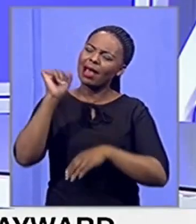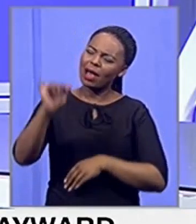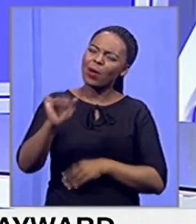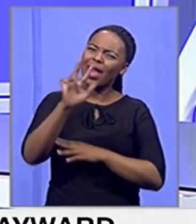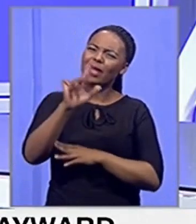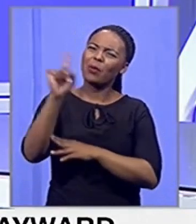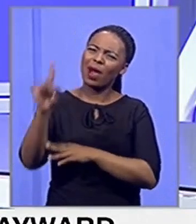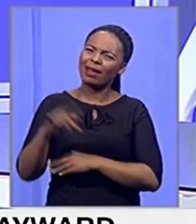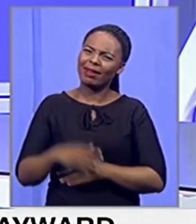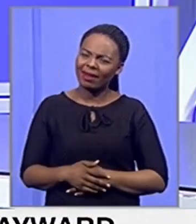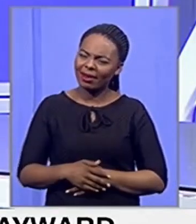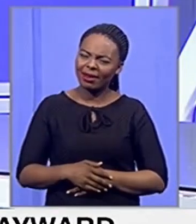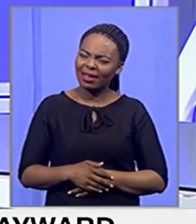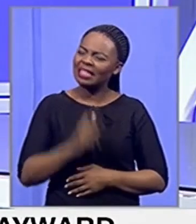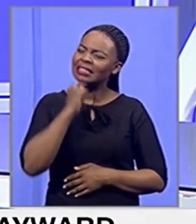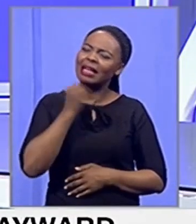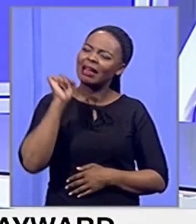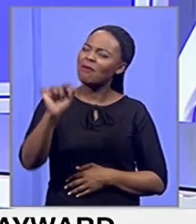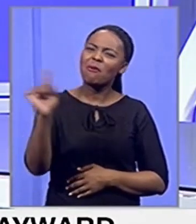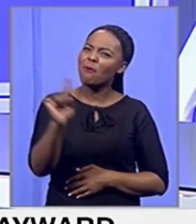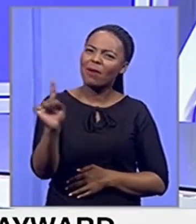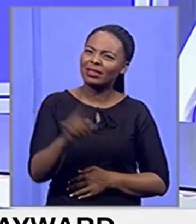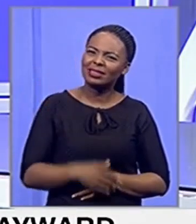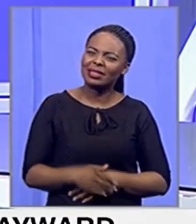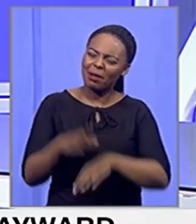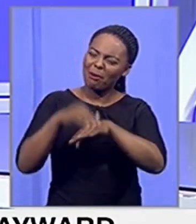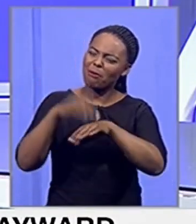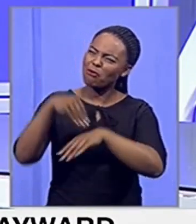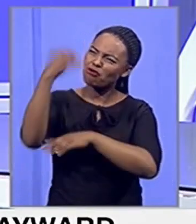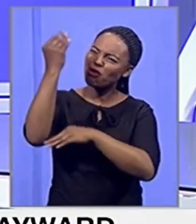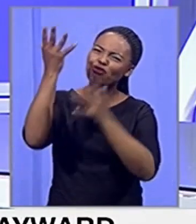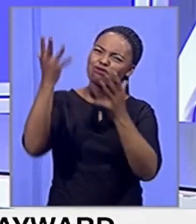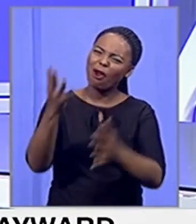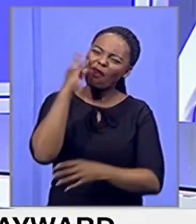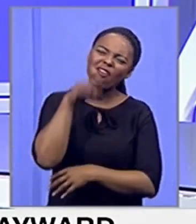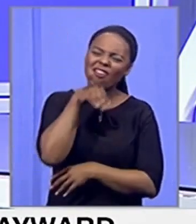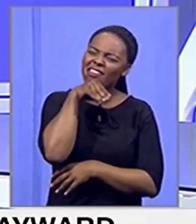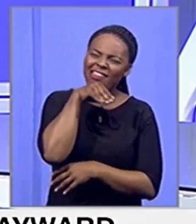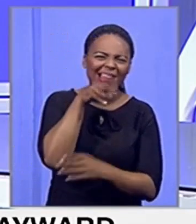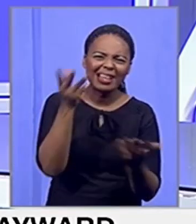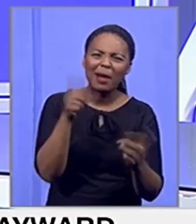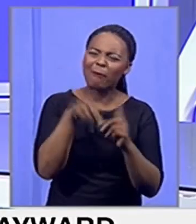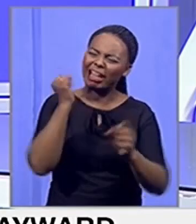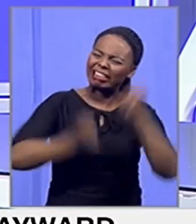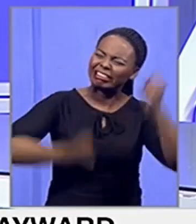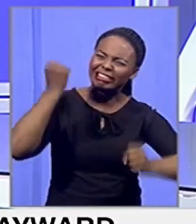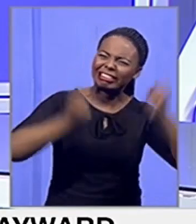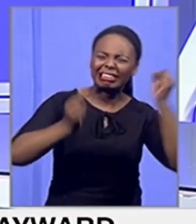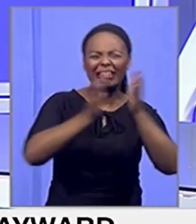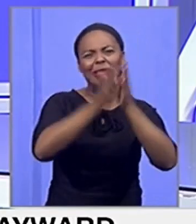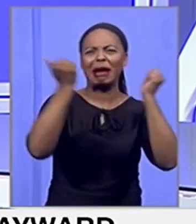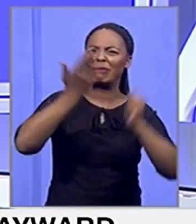boholo sephiri sa hao ke se feng hore ebe lemong tse o leng o tsona o ntse kgona ho matha mabelo a malelele hakale?